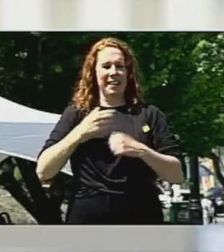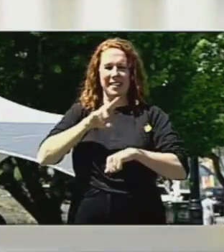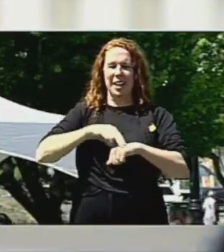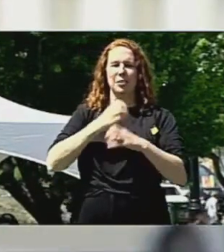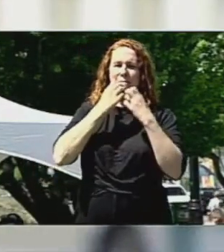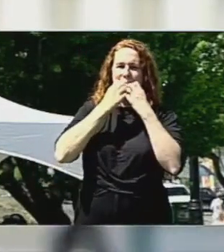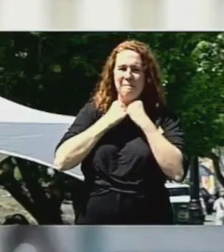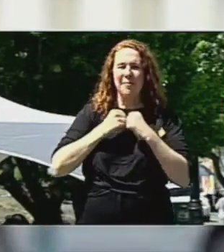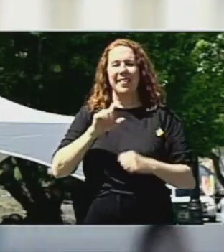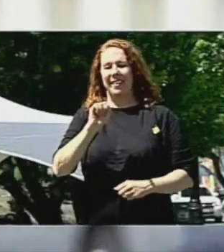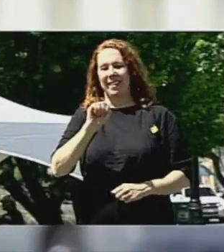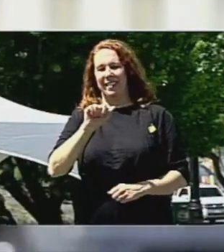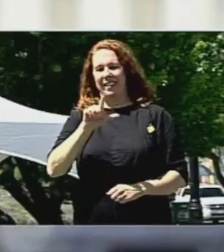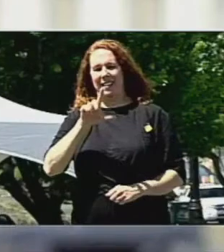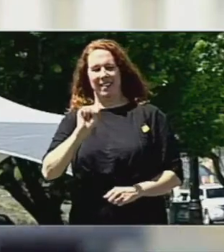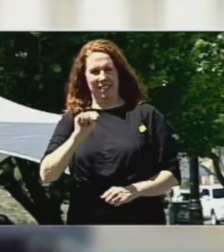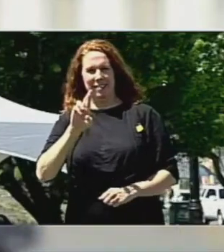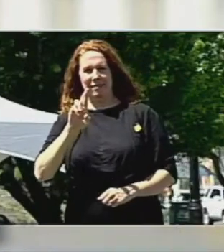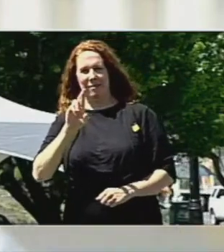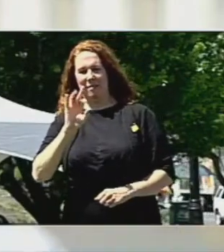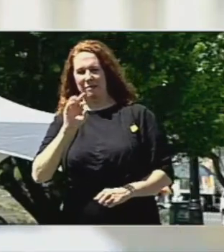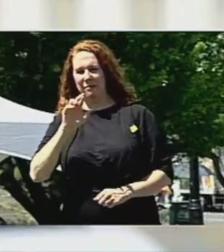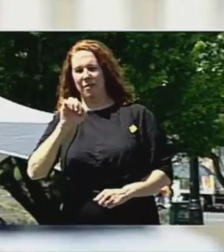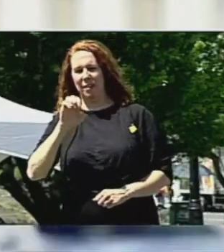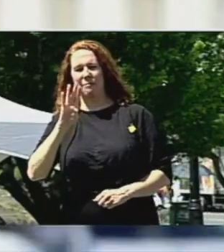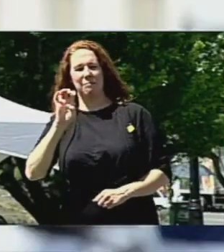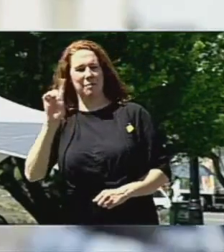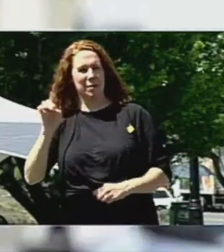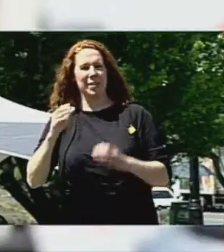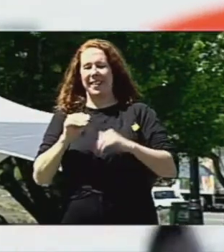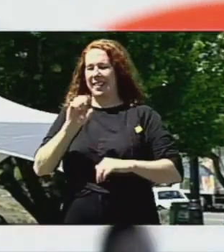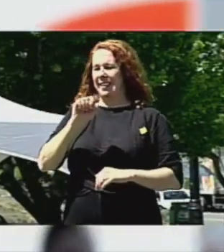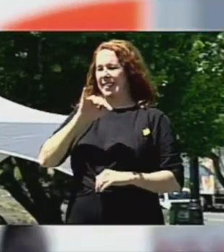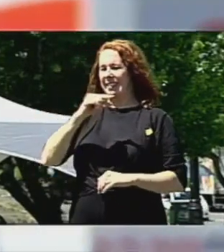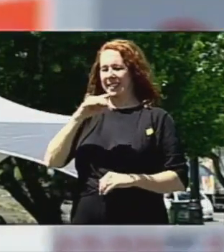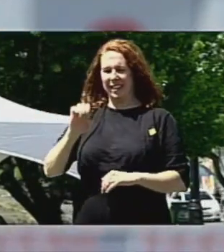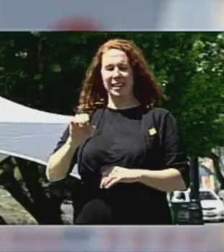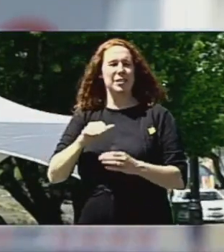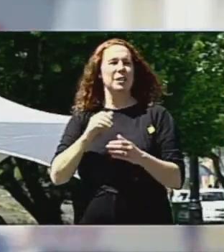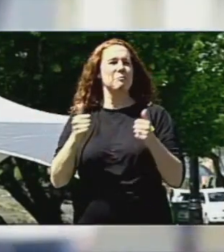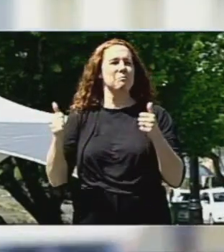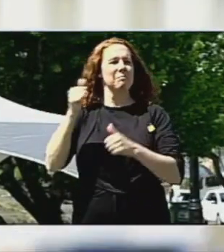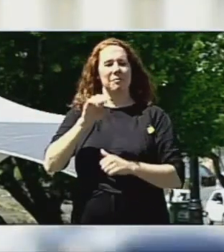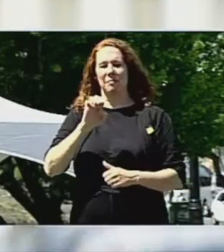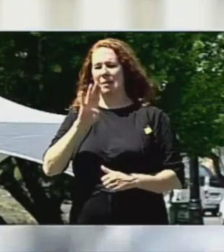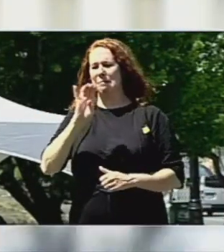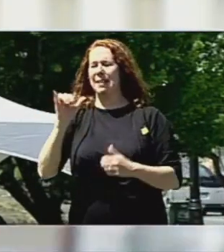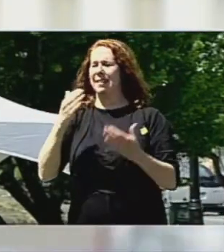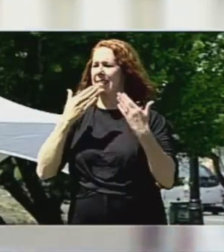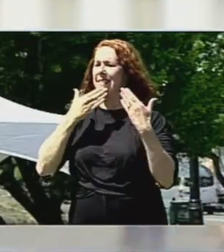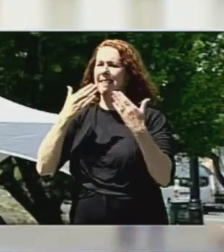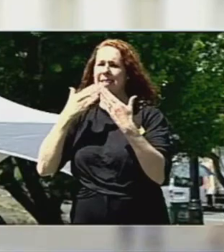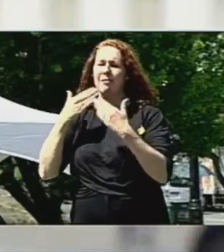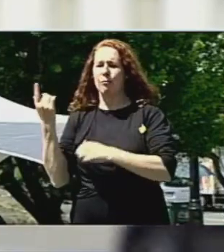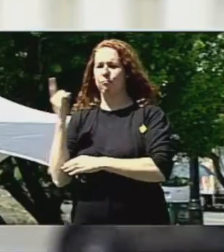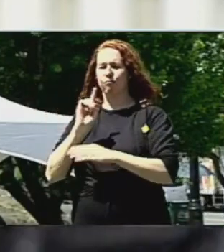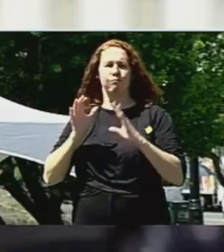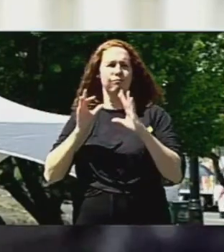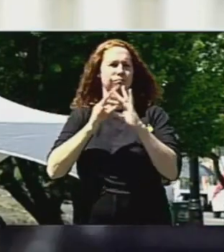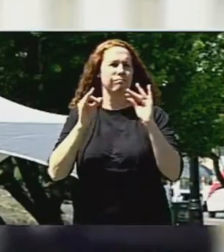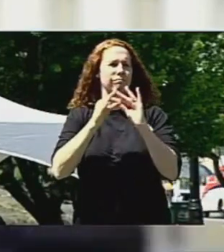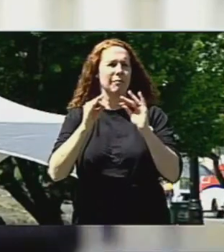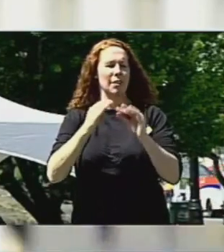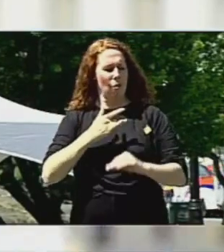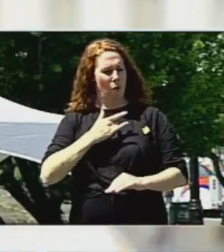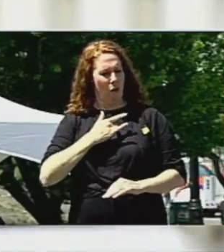Talon Firebird, Sage Lessert, and of course the Premier David Eby, all of the speakers who came up and shared a bit and shared